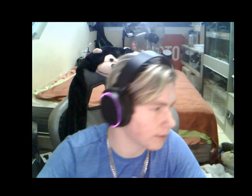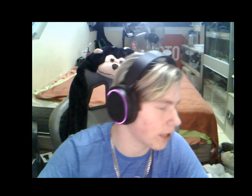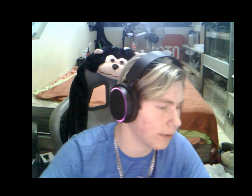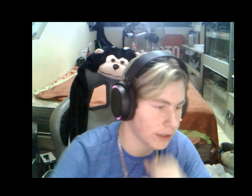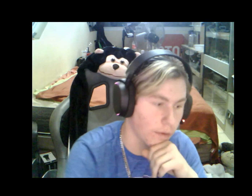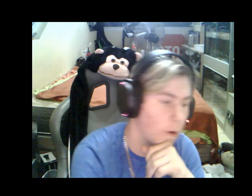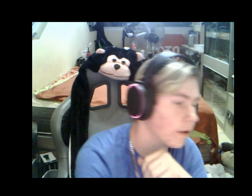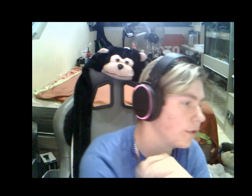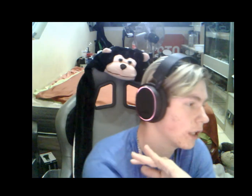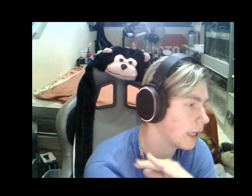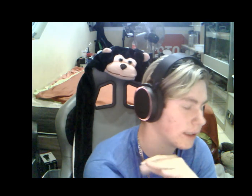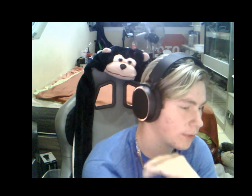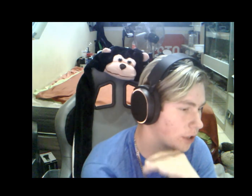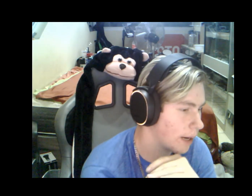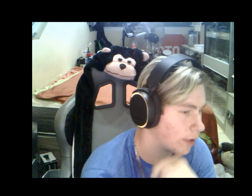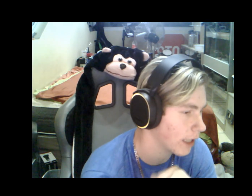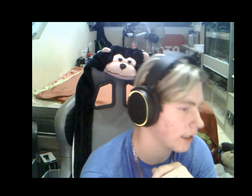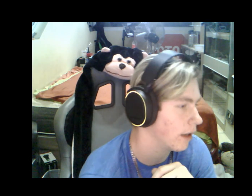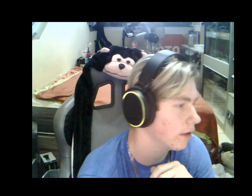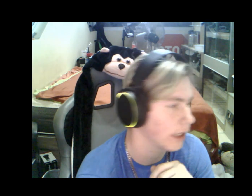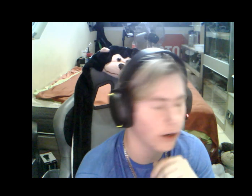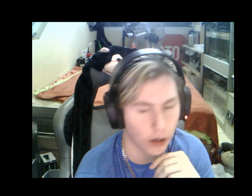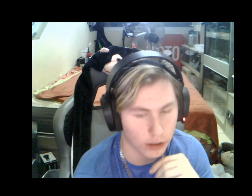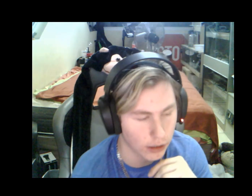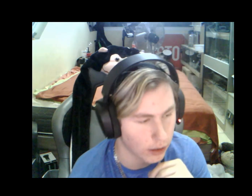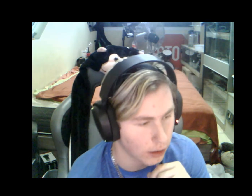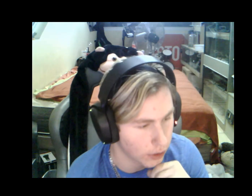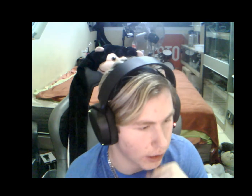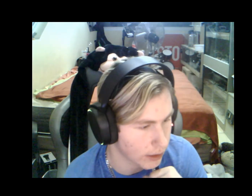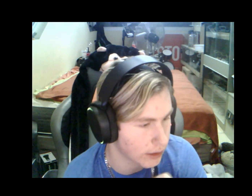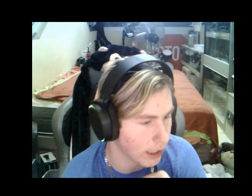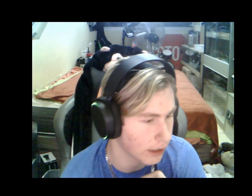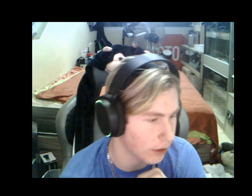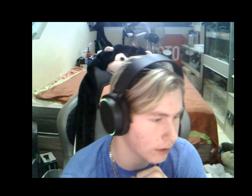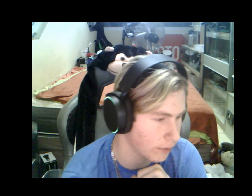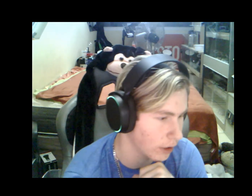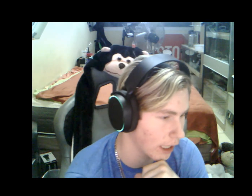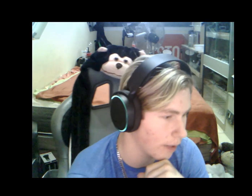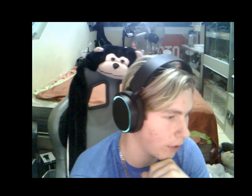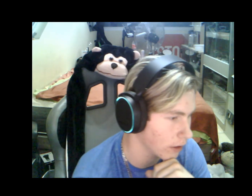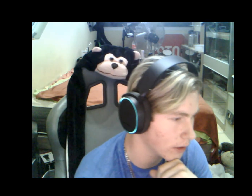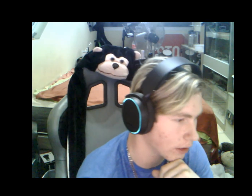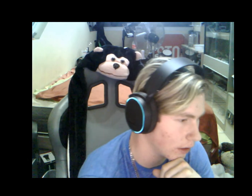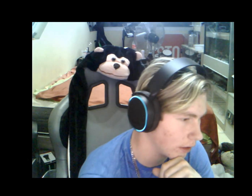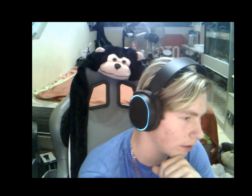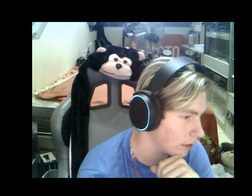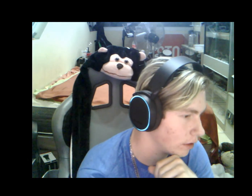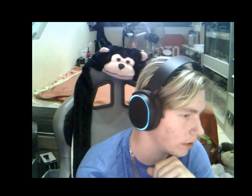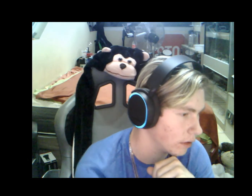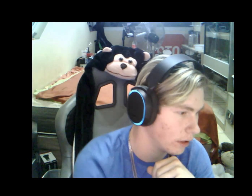616 subscribers. If all of you guys subscribe right now that are on, you guys could stand a chance of winning AirPods.